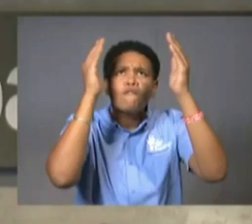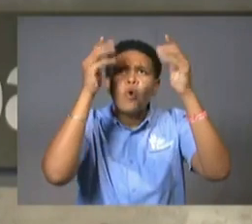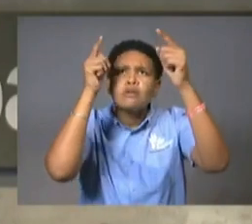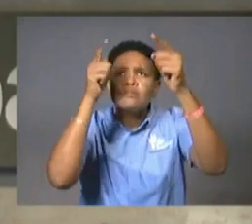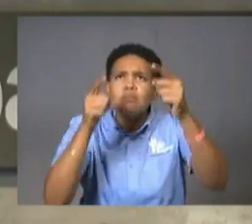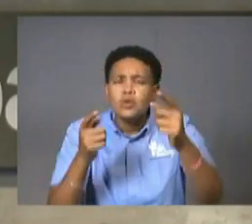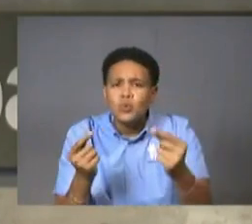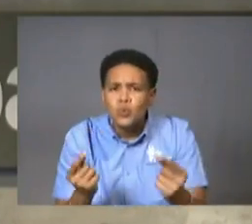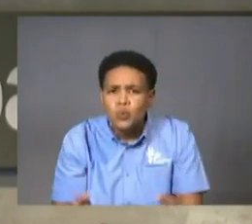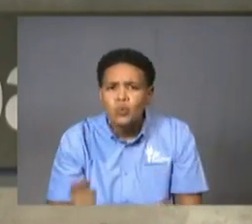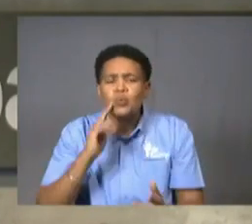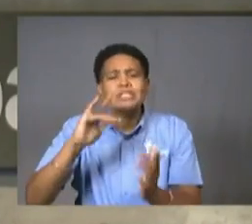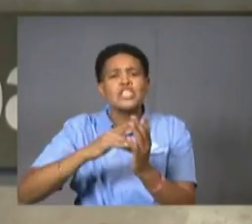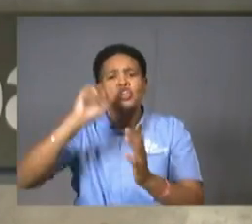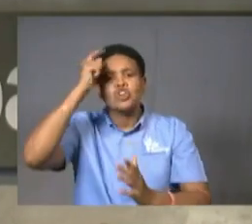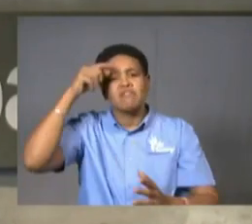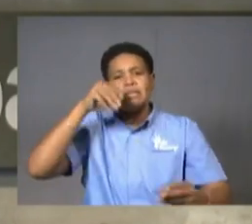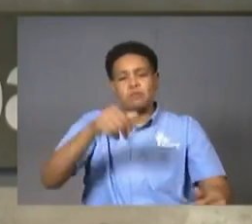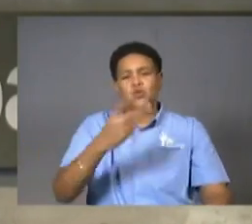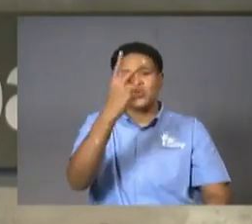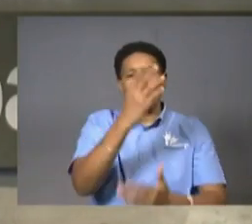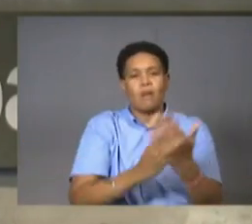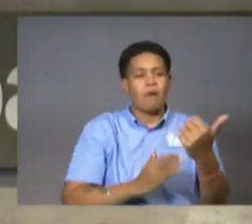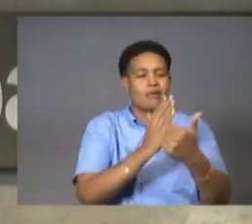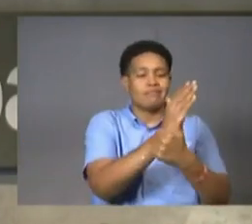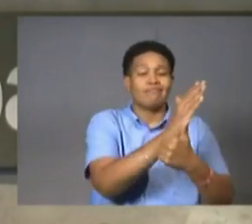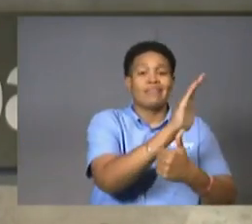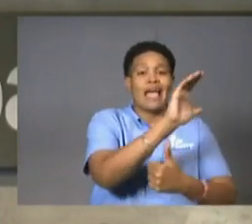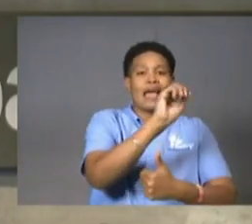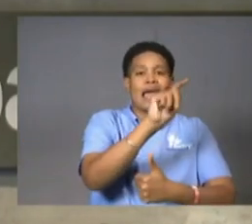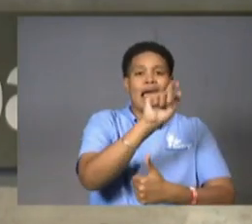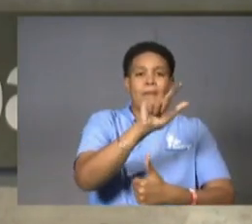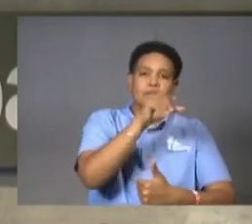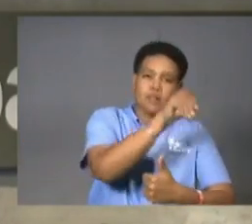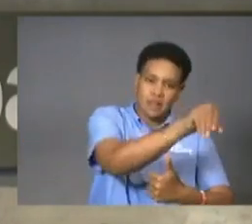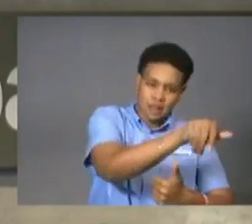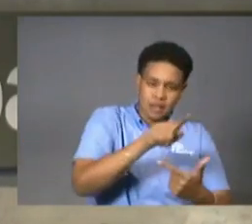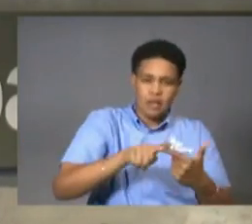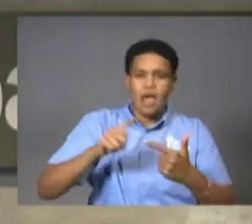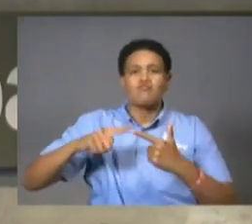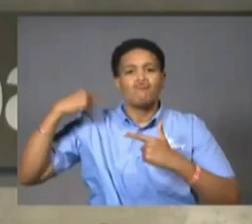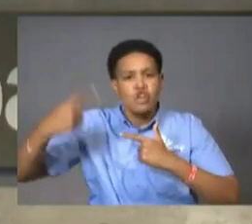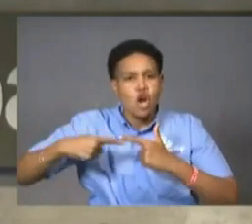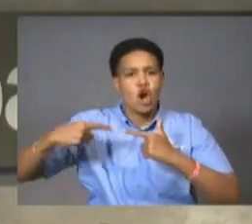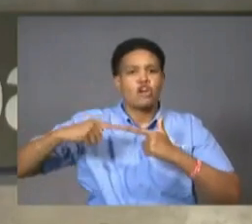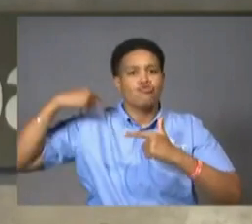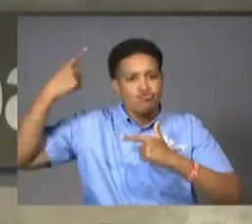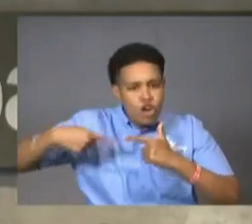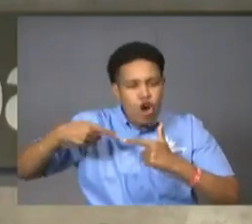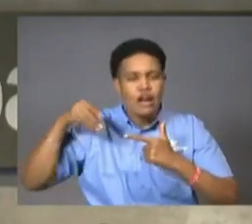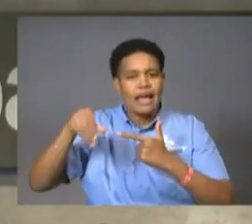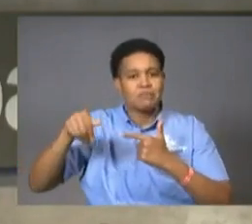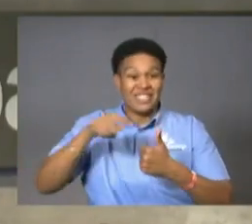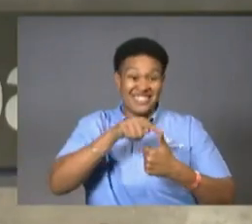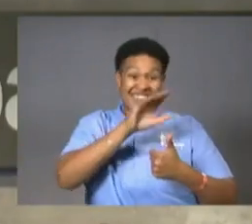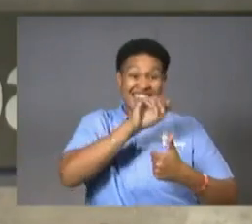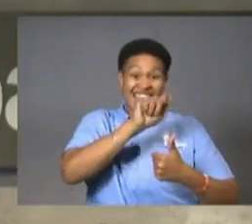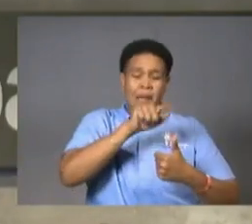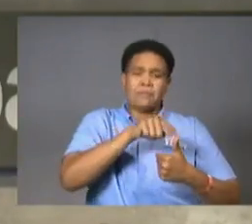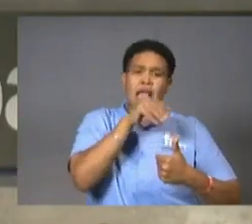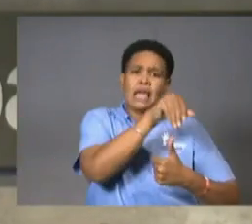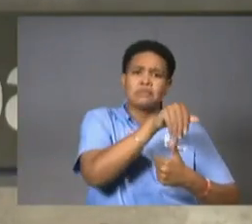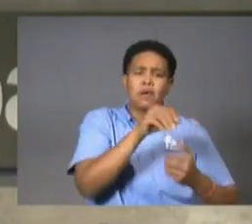expenditure. That comes in two parts. There's a capital expenditure component and recurrent expenditure. The capital expenditure, where we have